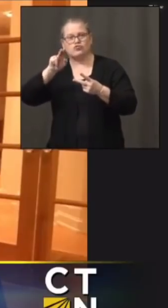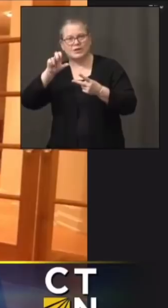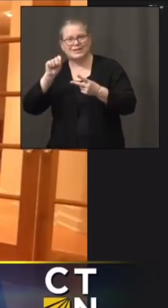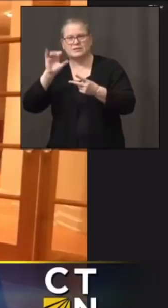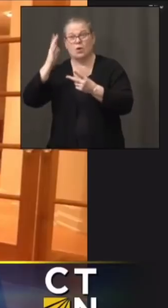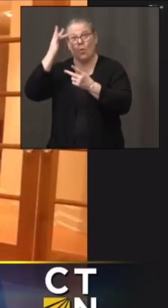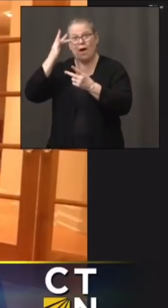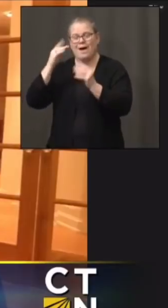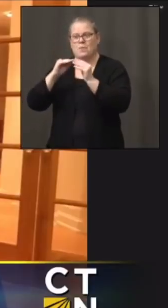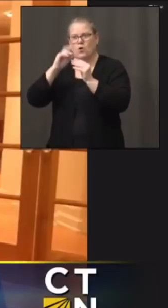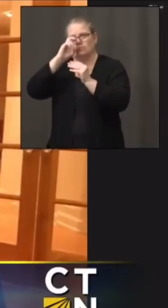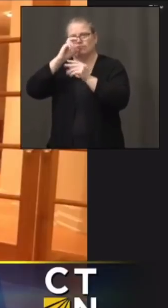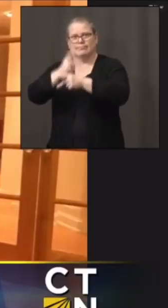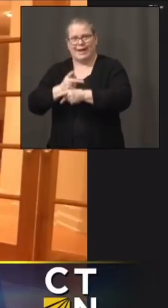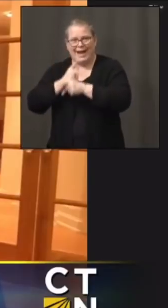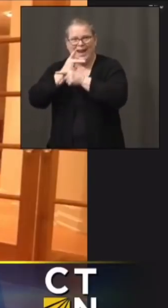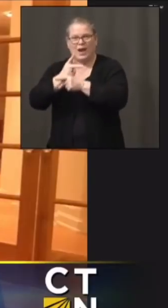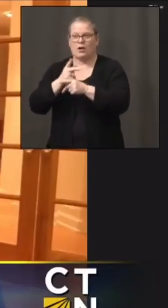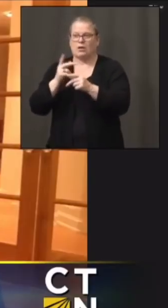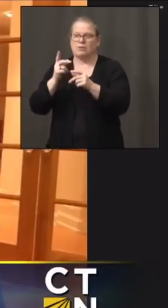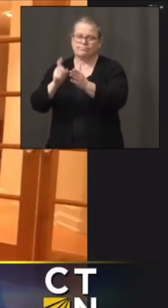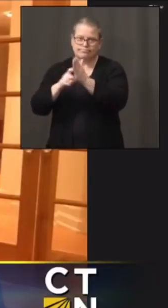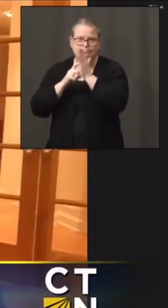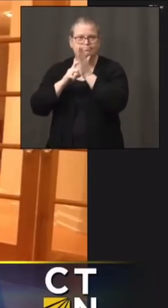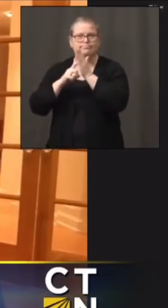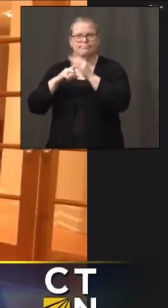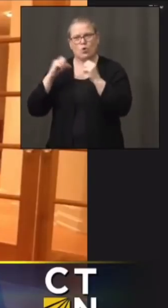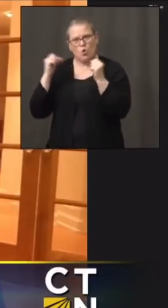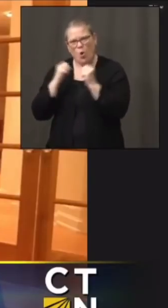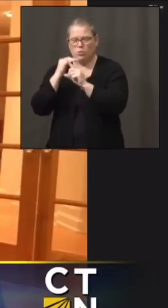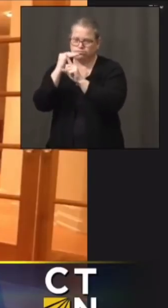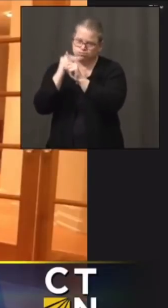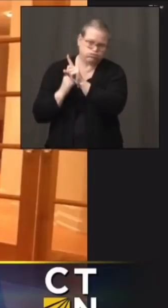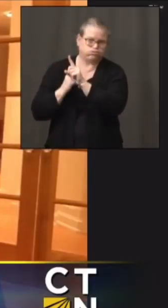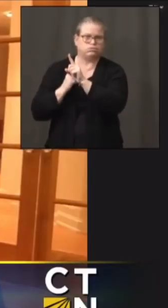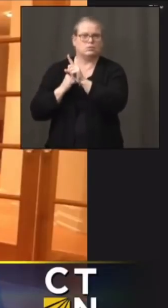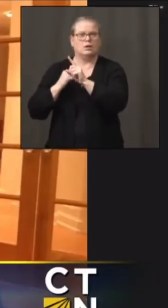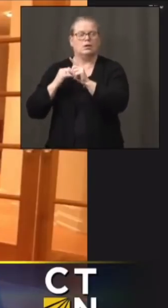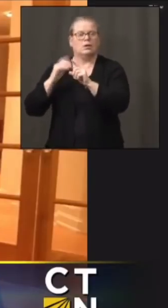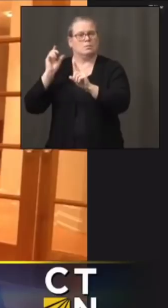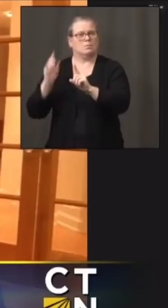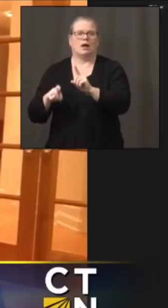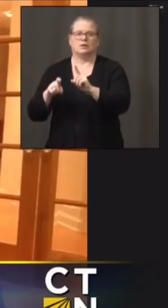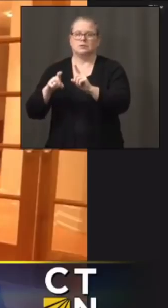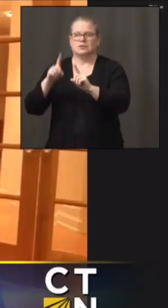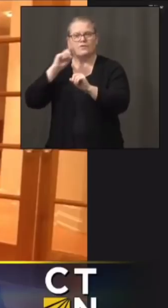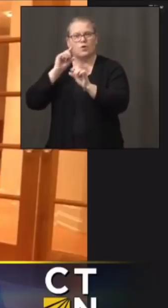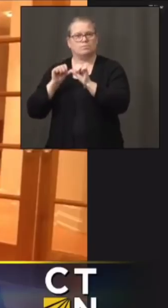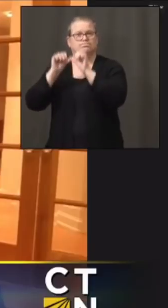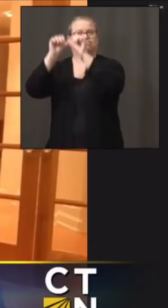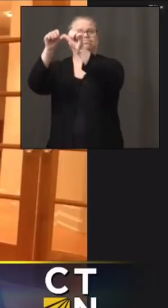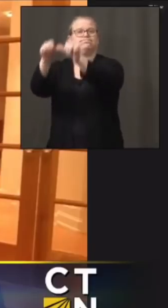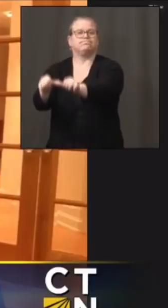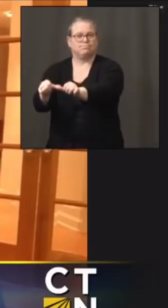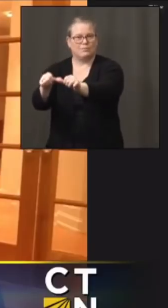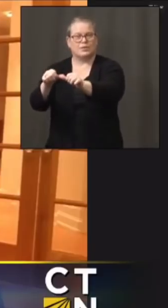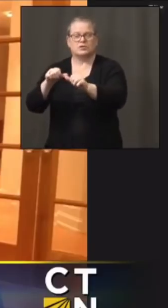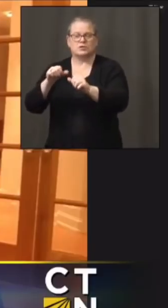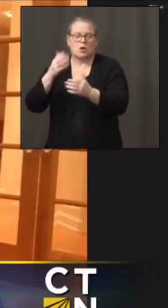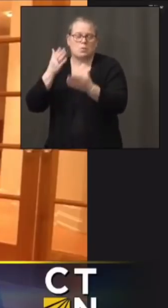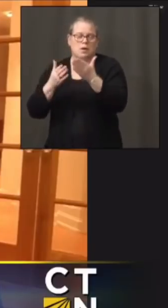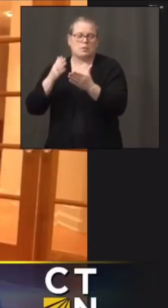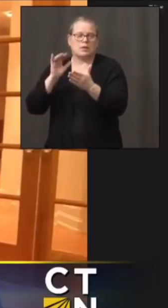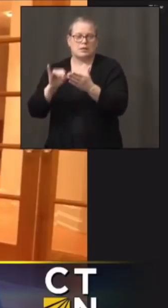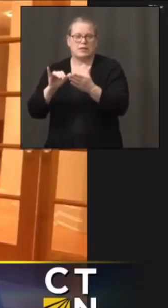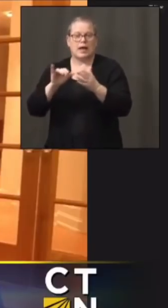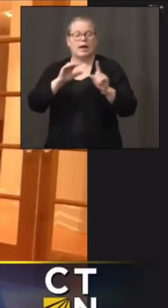regards to deep freeze capabilities that are required to maintain it over longer periods of time. So we're probably going to be sending out the